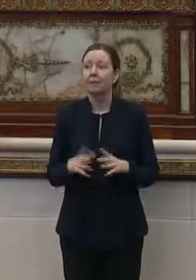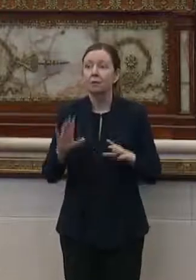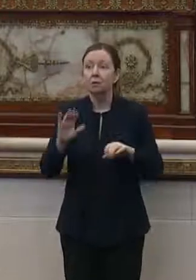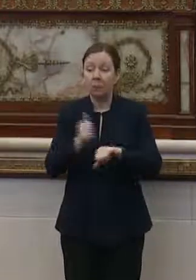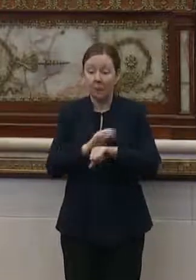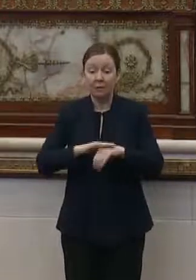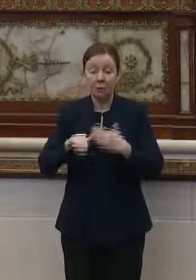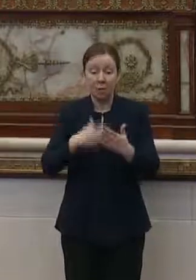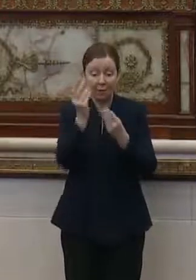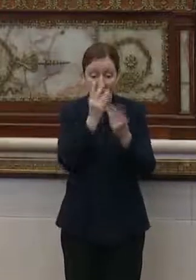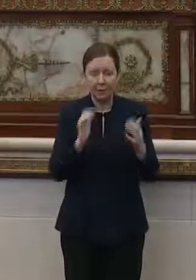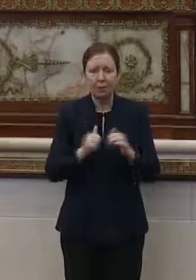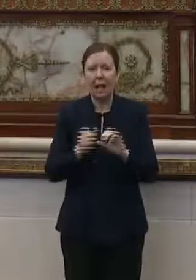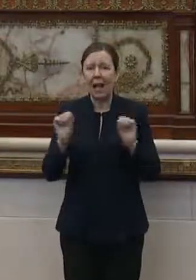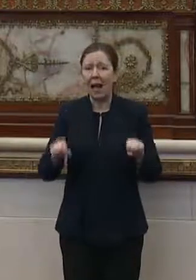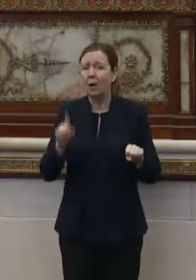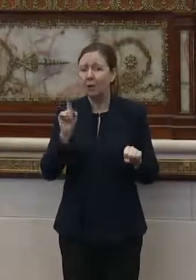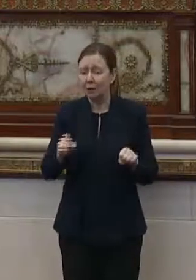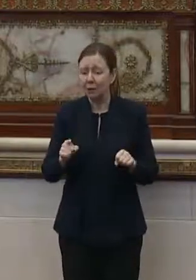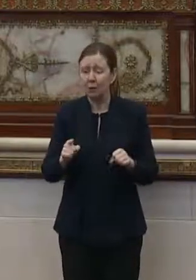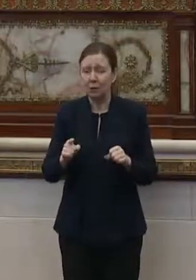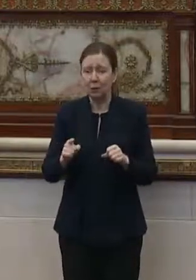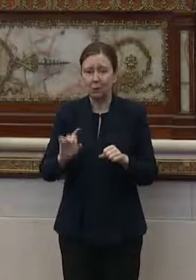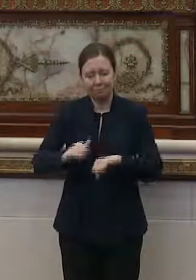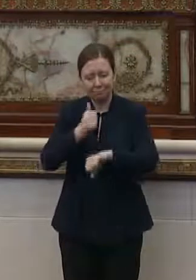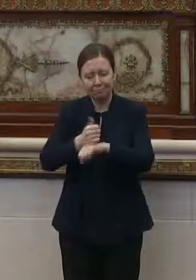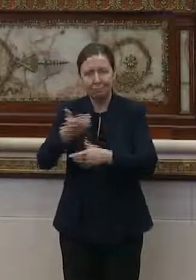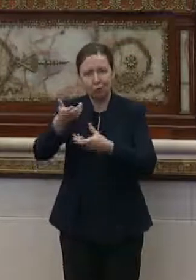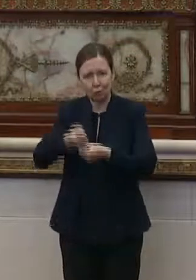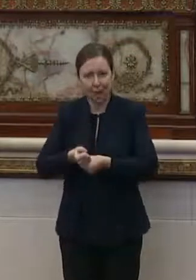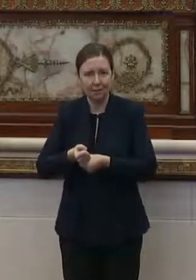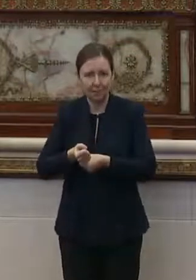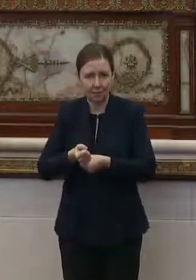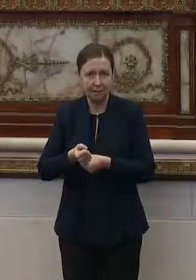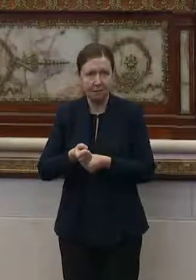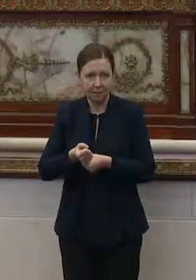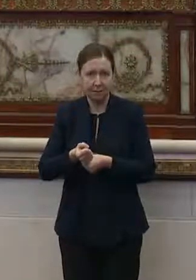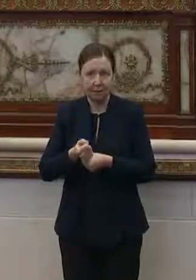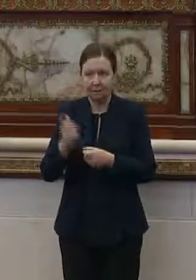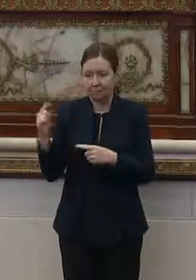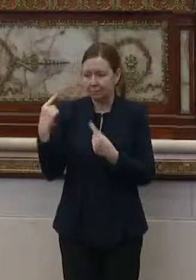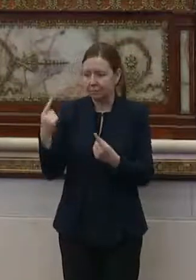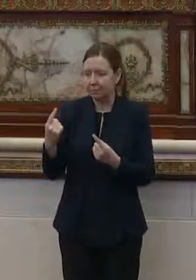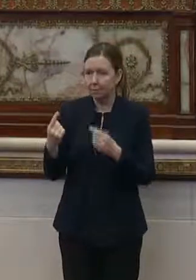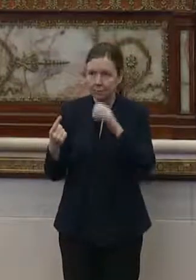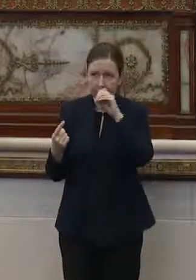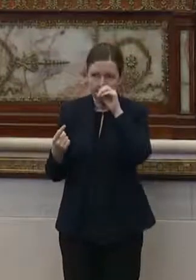that, how do you believe you can instill trust based on what has transpired over the past